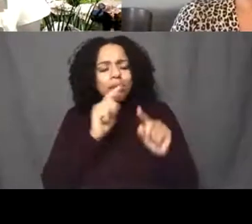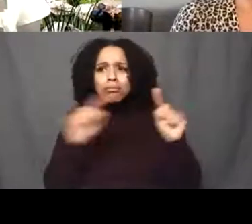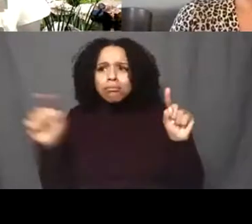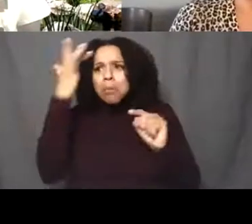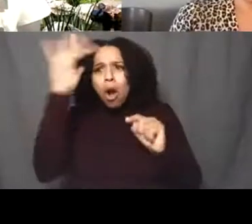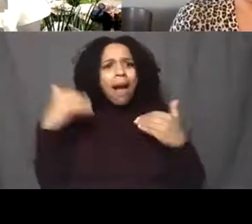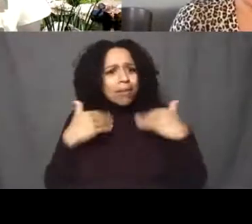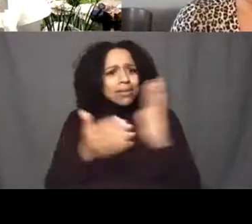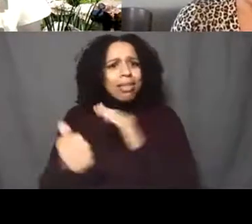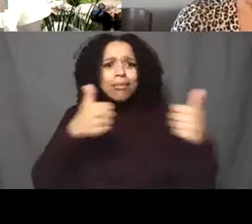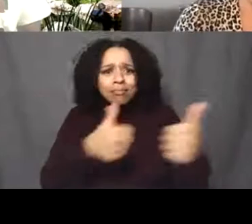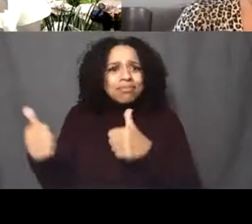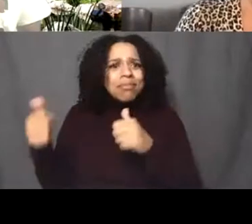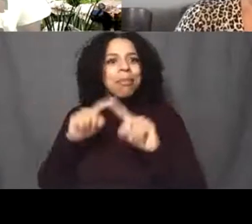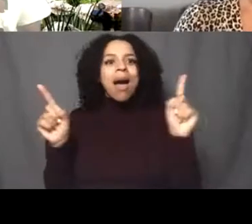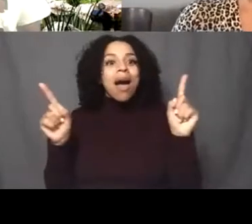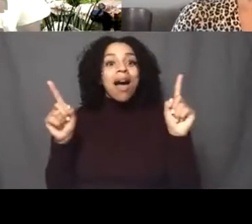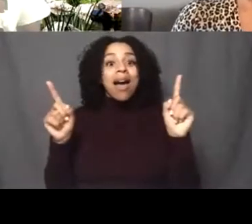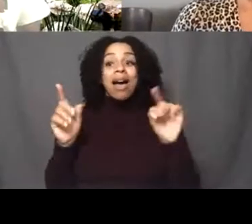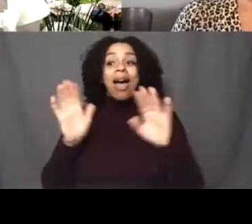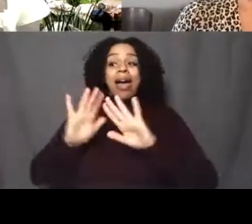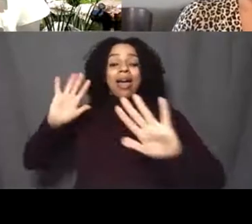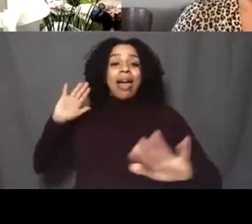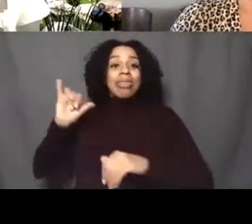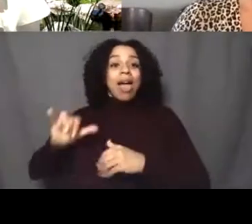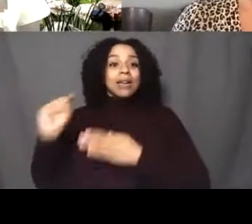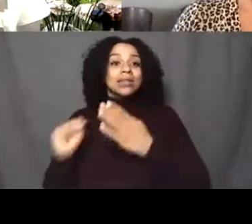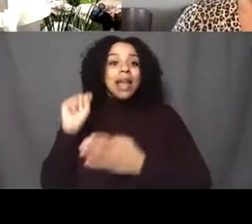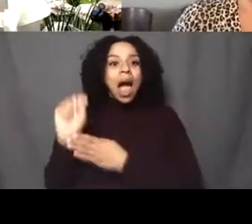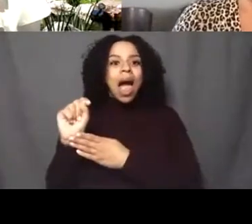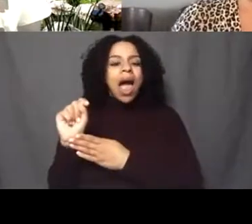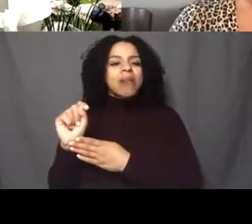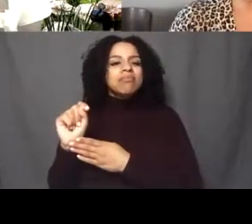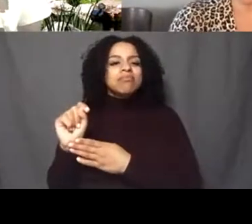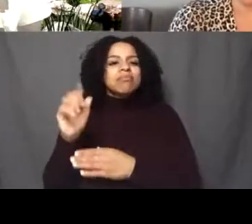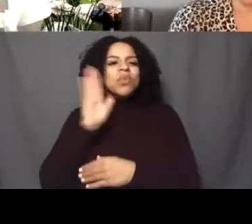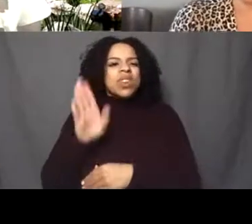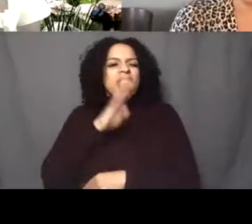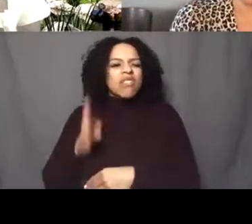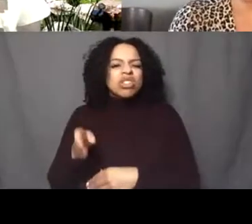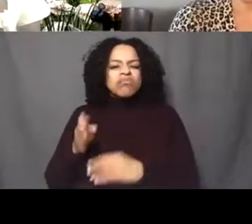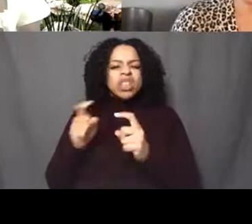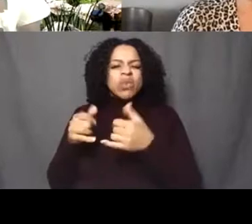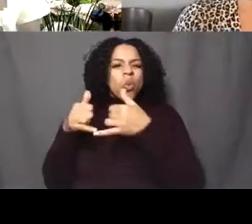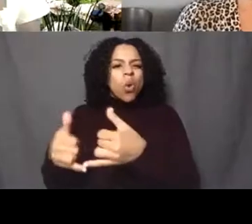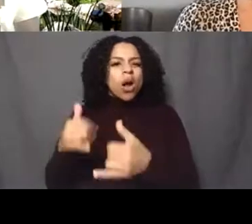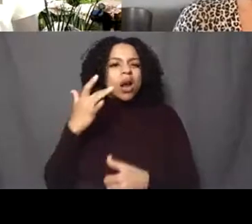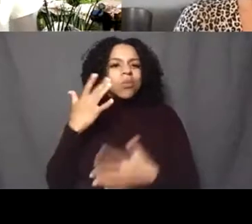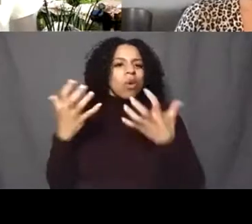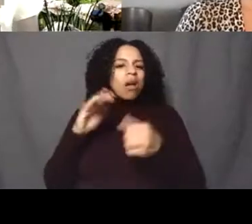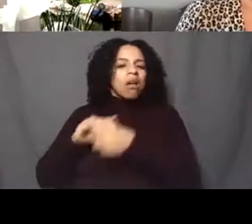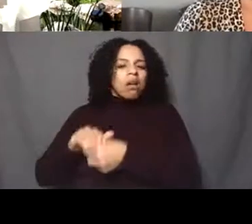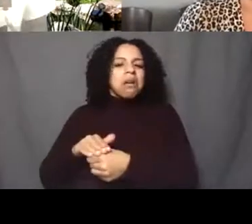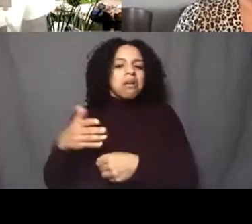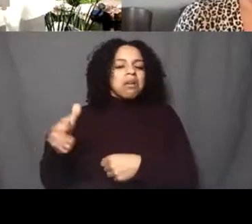for doing something that Black back then." And I was able then, because of the work that they did,